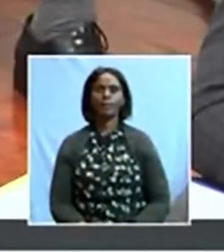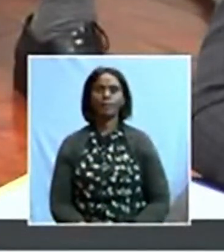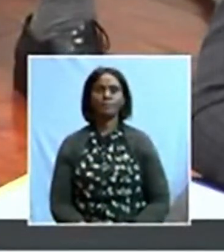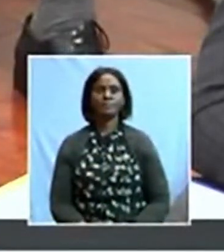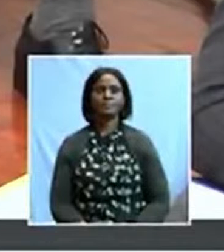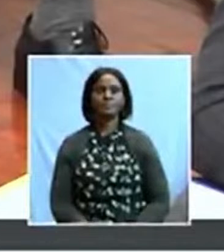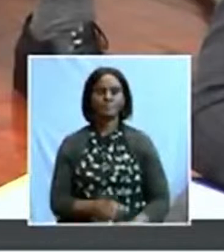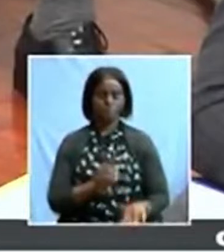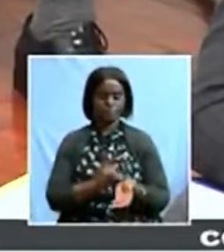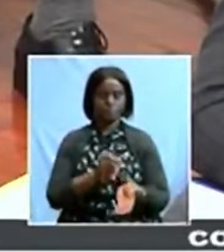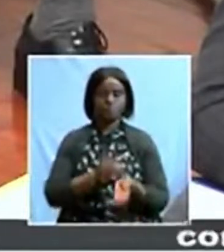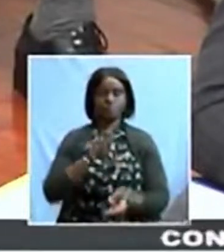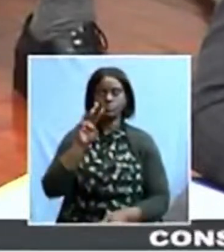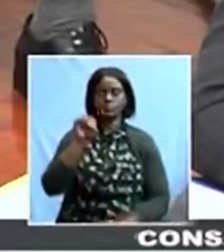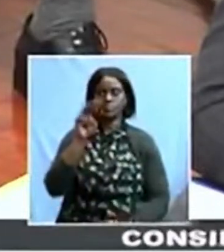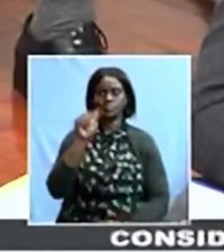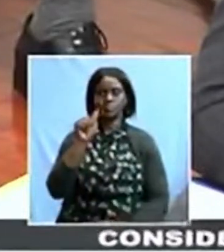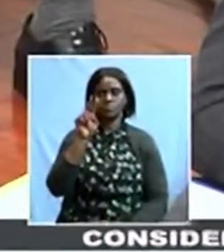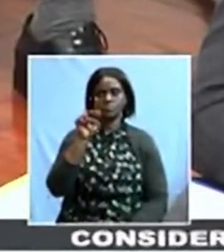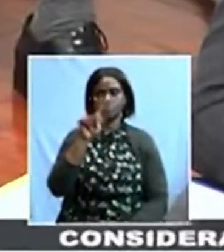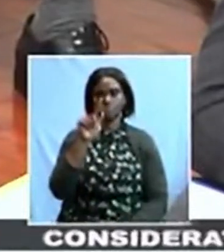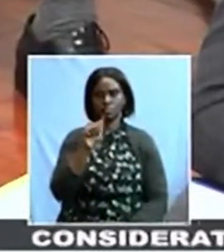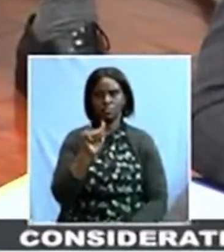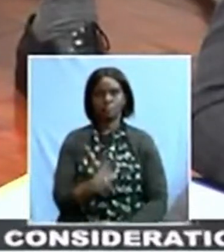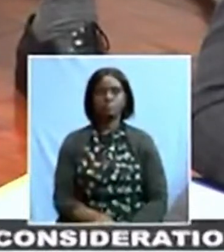Honorable Dr. Manza.